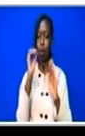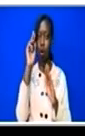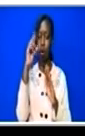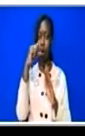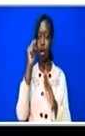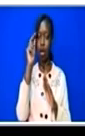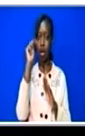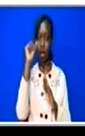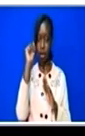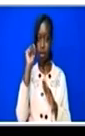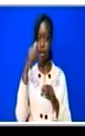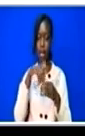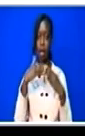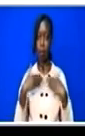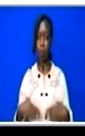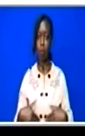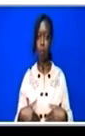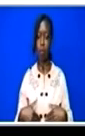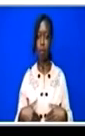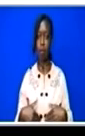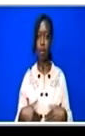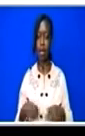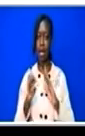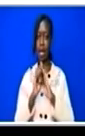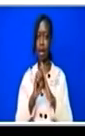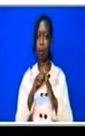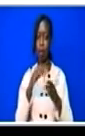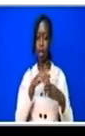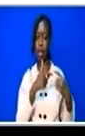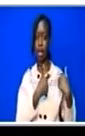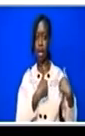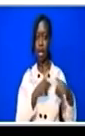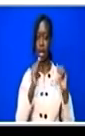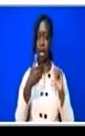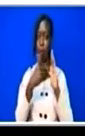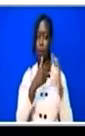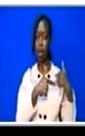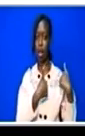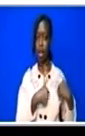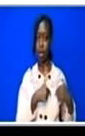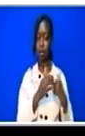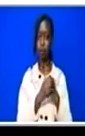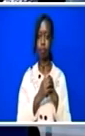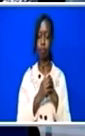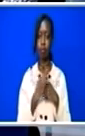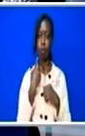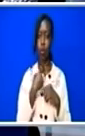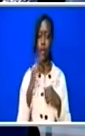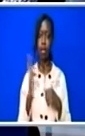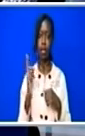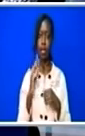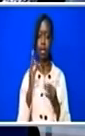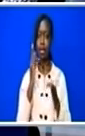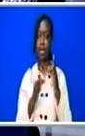of cholesterol around the heart can block the heart. But I will say, it's only harmful when it's in